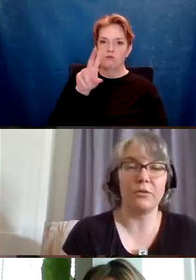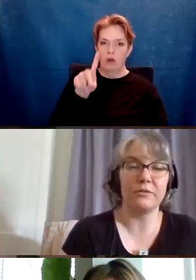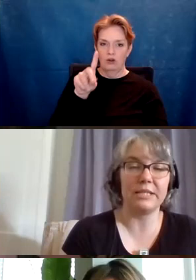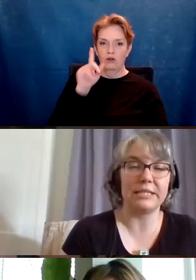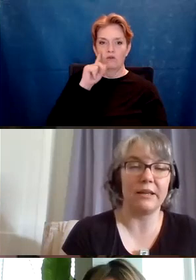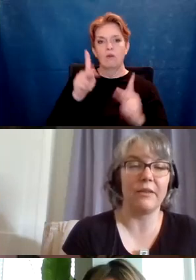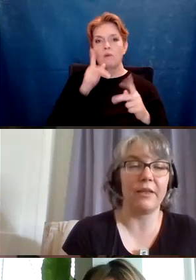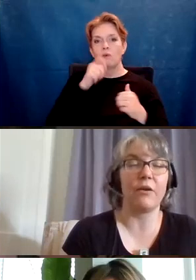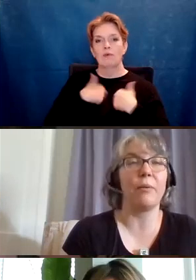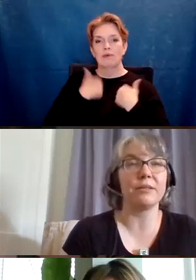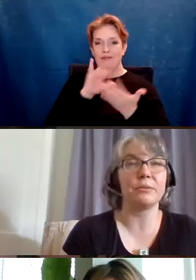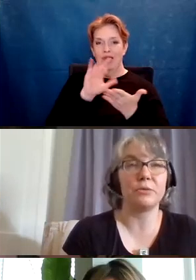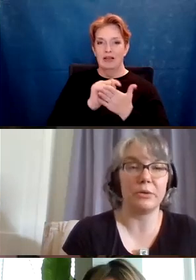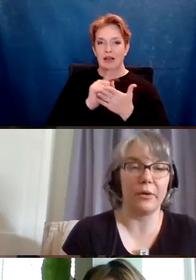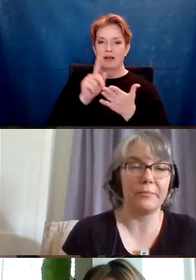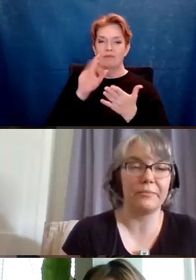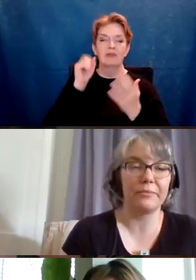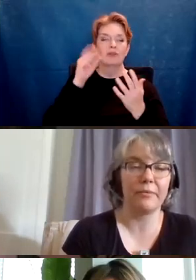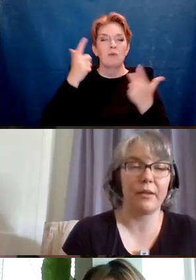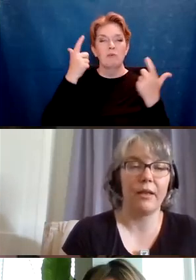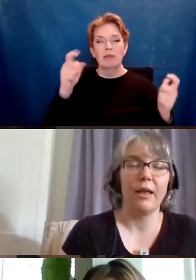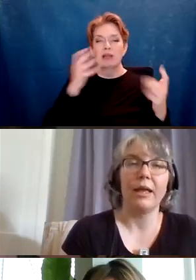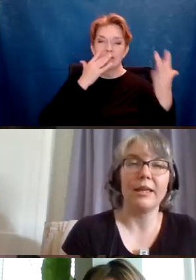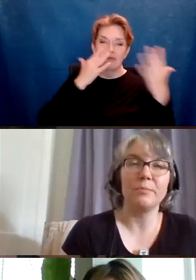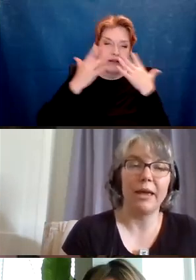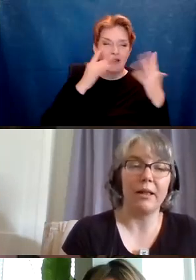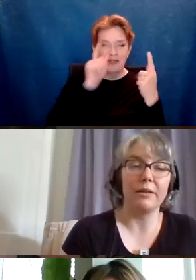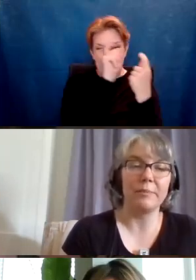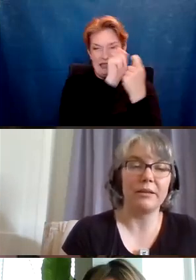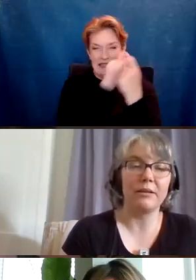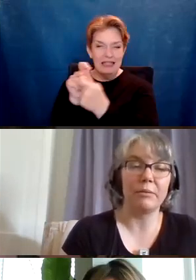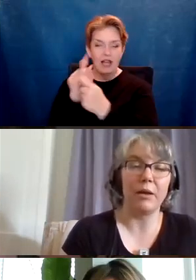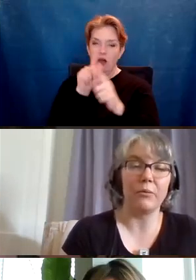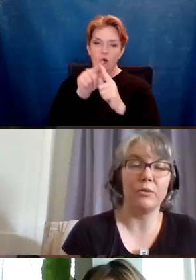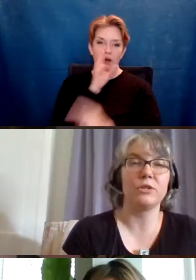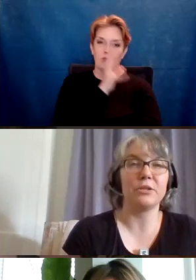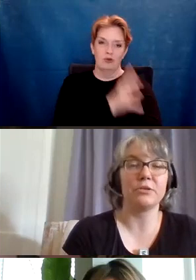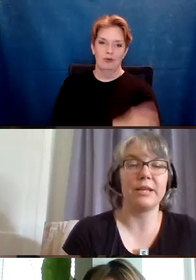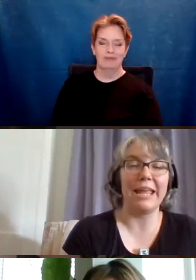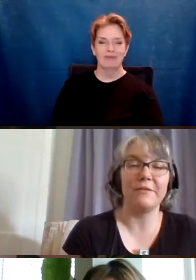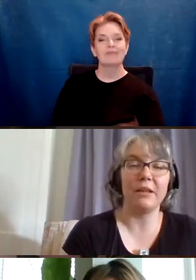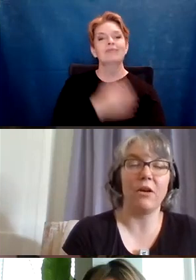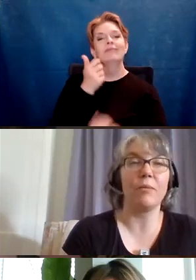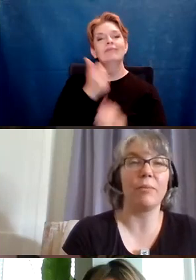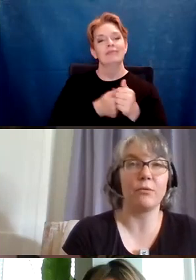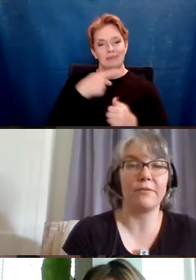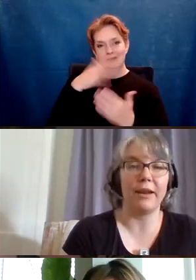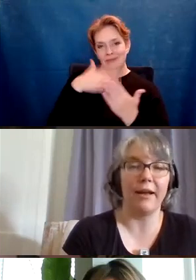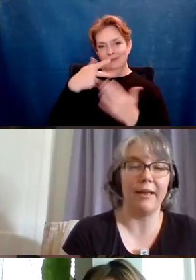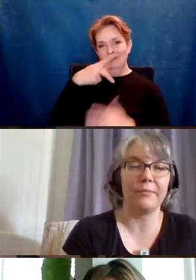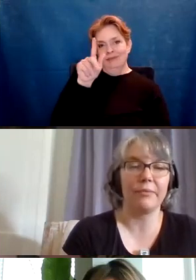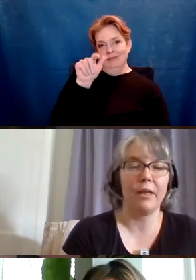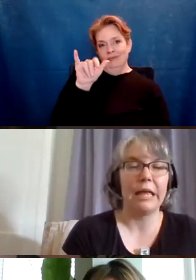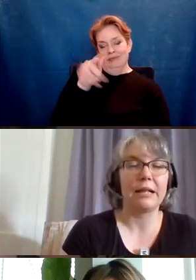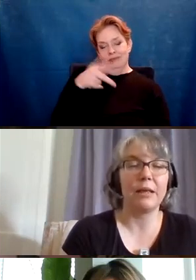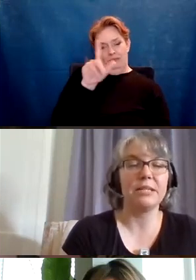so full of detail that they are impossible to ignore. Each panel is painted on plywood, which measures 8 feet long by 4 feet